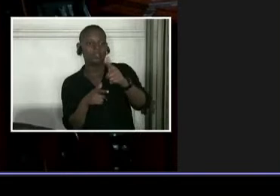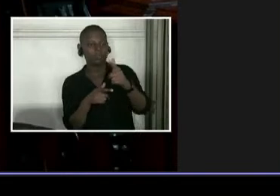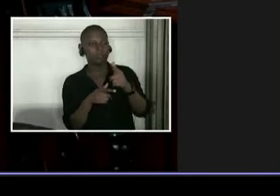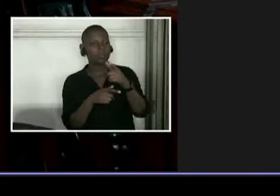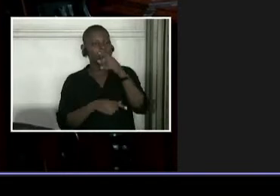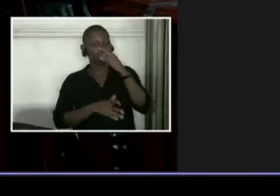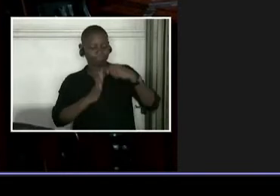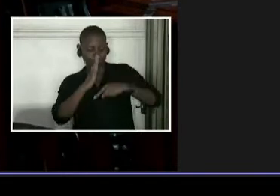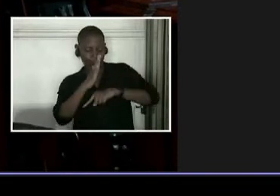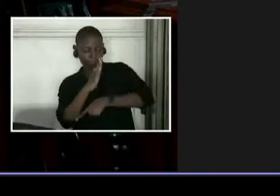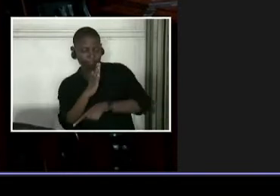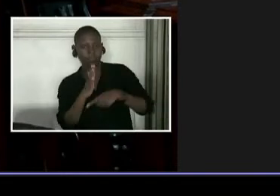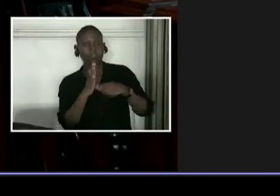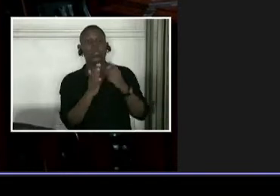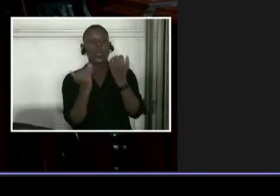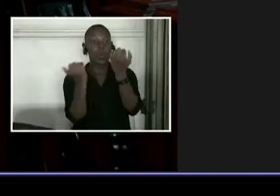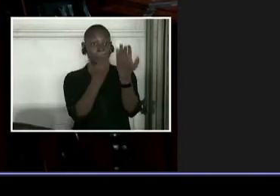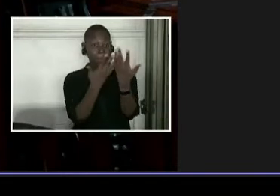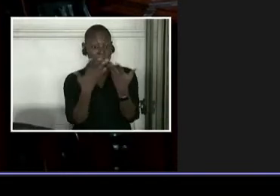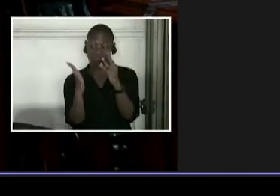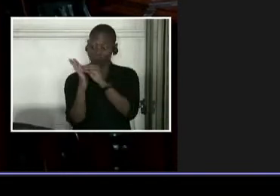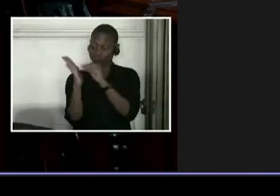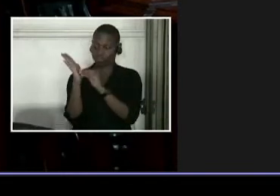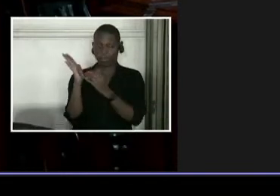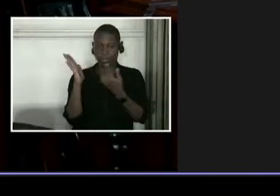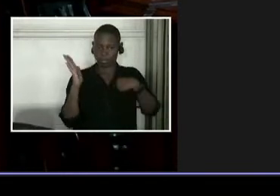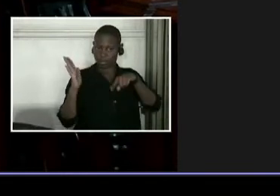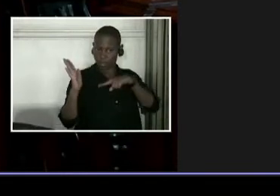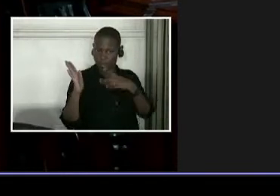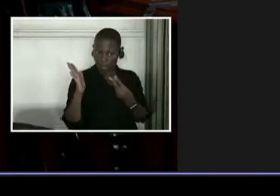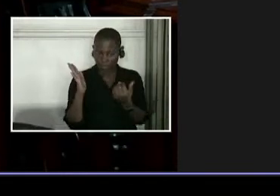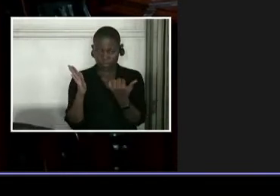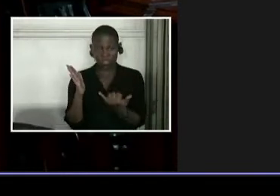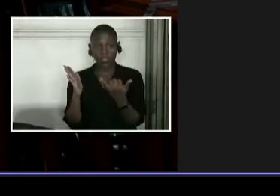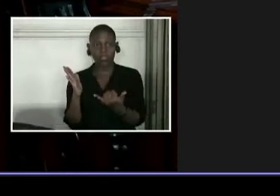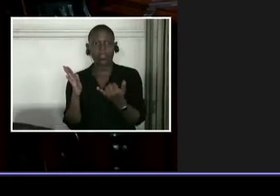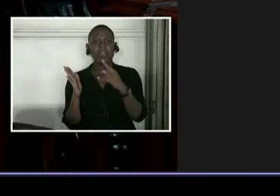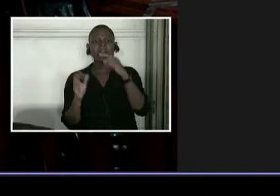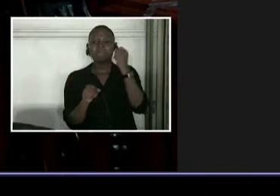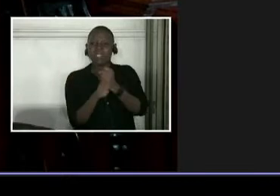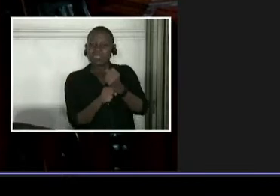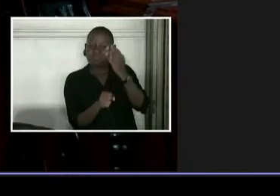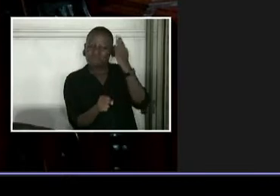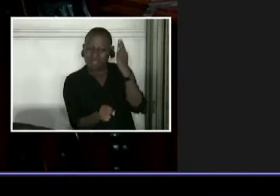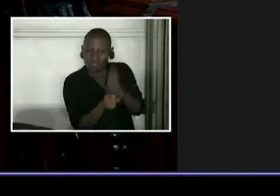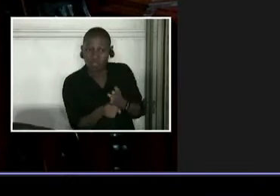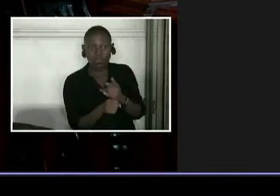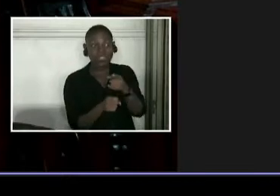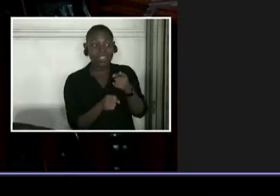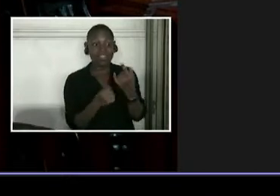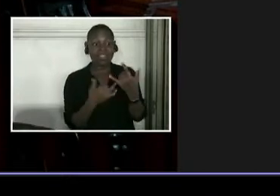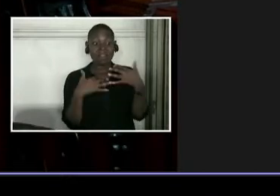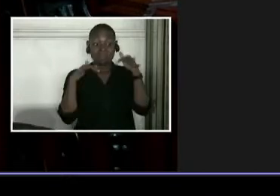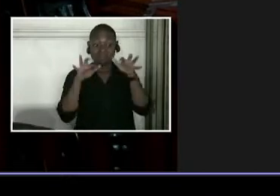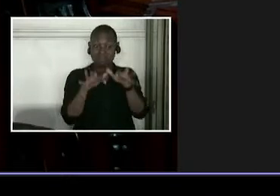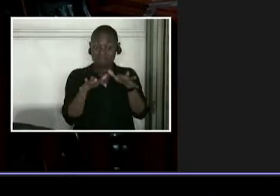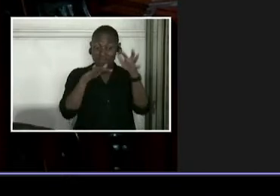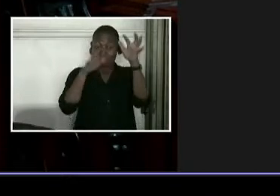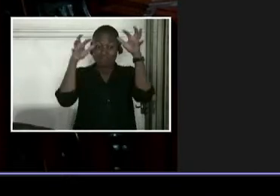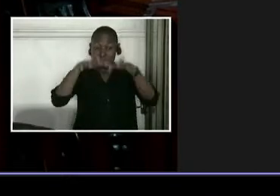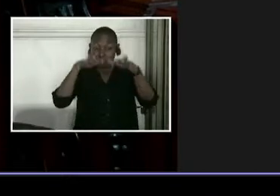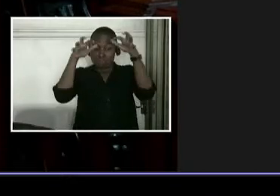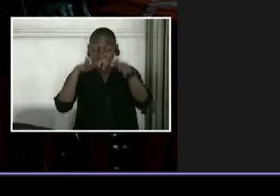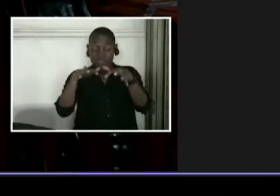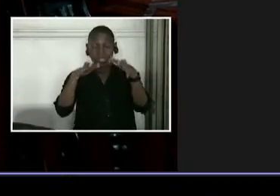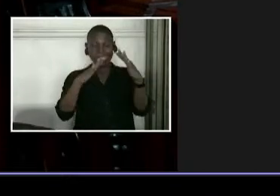our budget speech. Critically, it should be emphasized that the majority of those who suffered in recent floods are impoverished